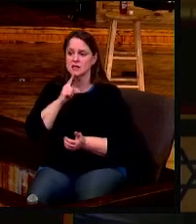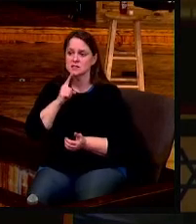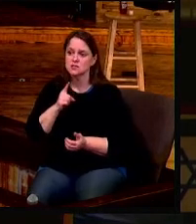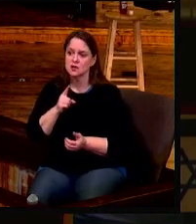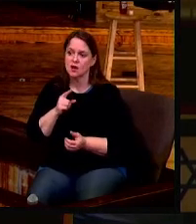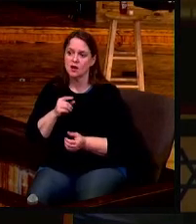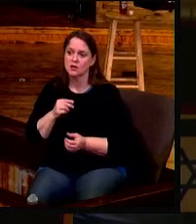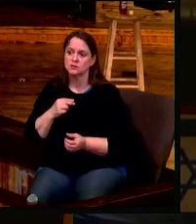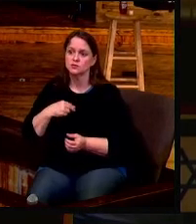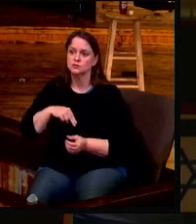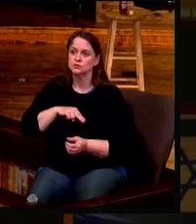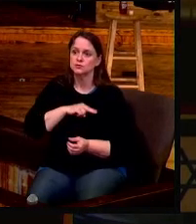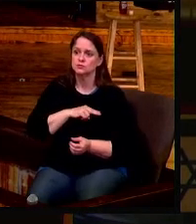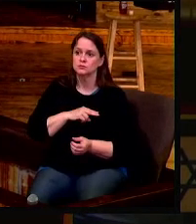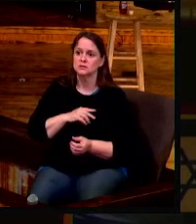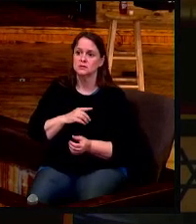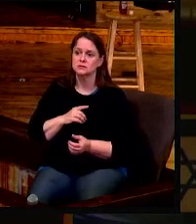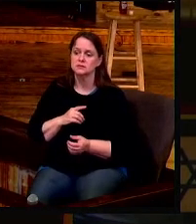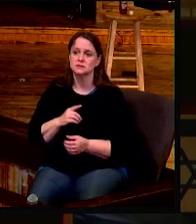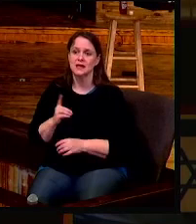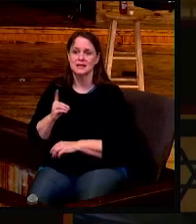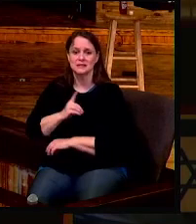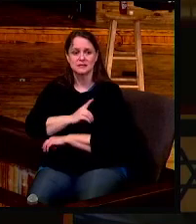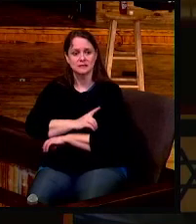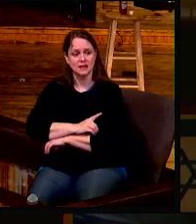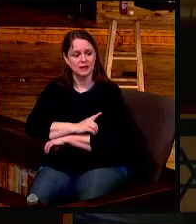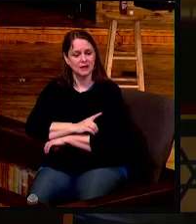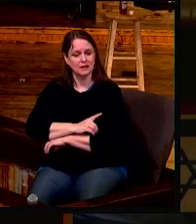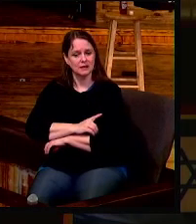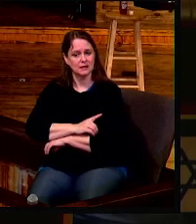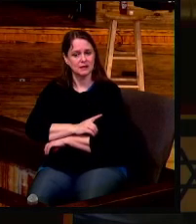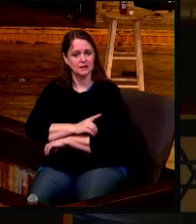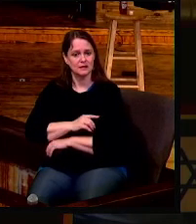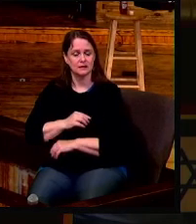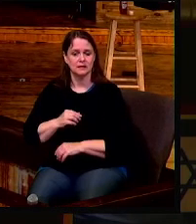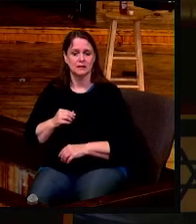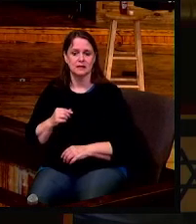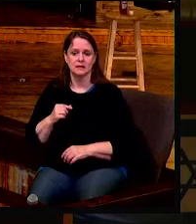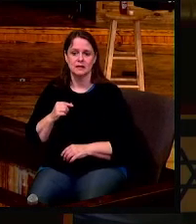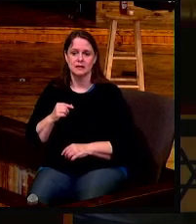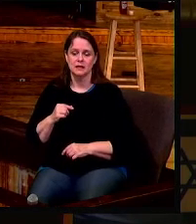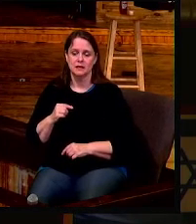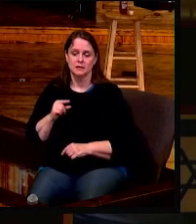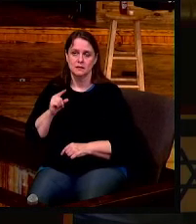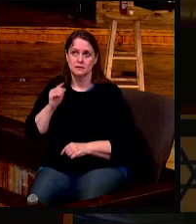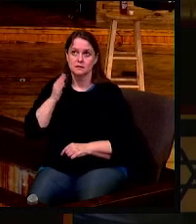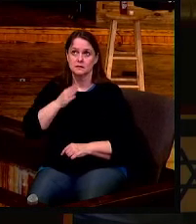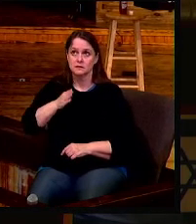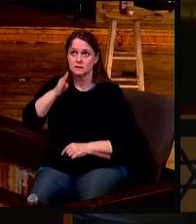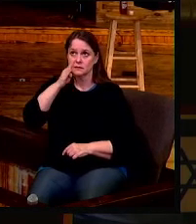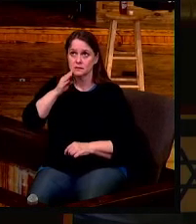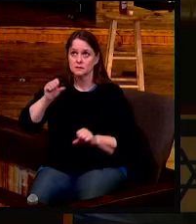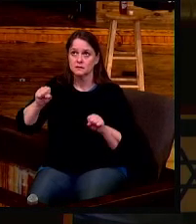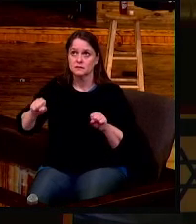no longer needs a burning bush. He no longer needs a donkey to be able to talk to us.